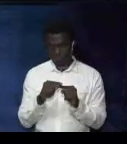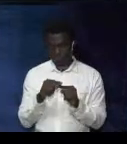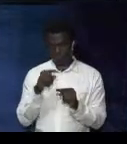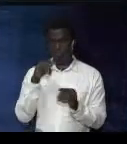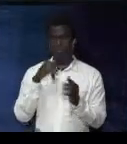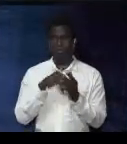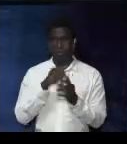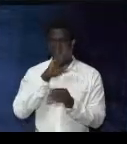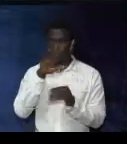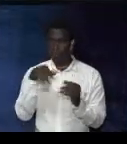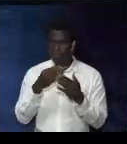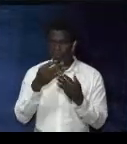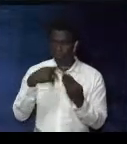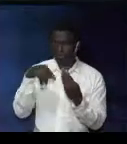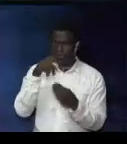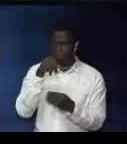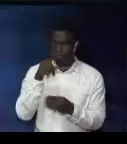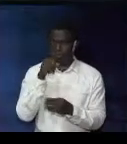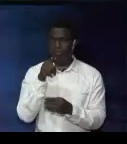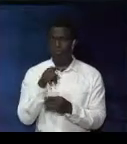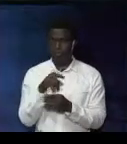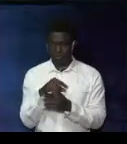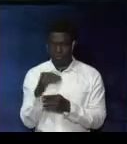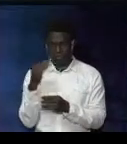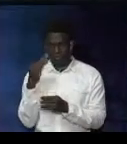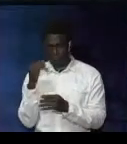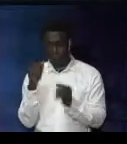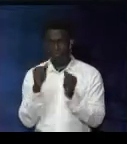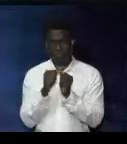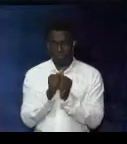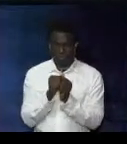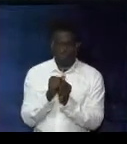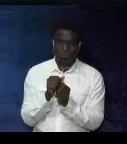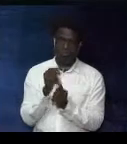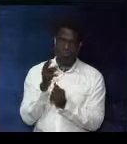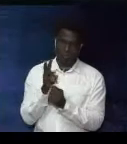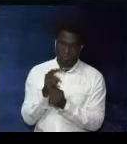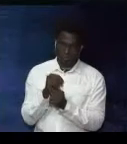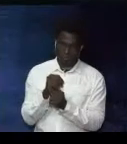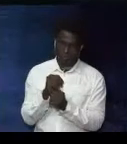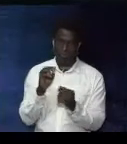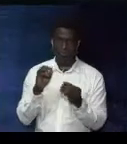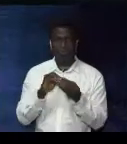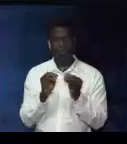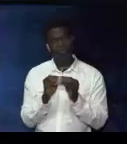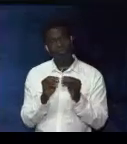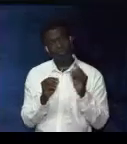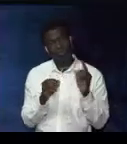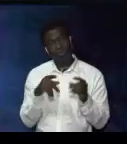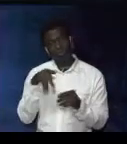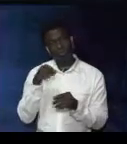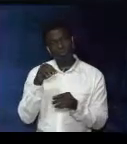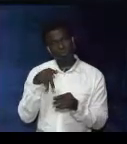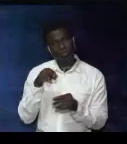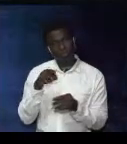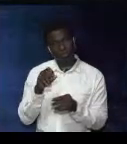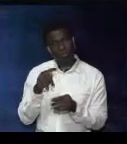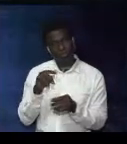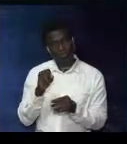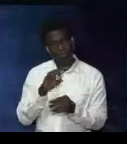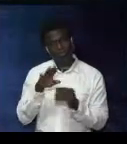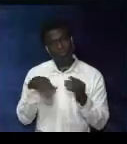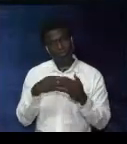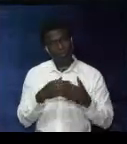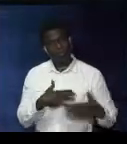around you. You are probably familiar with their properties, but let's just take a look at them. First property is that all sides of a